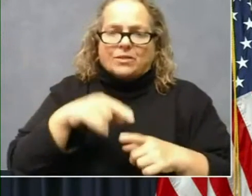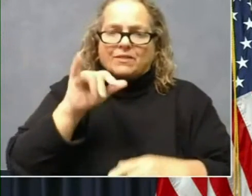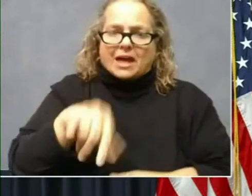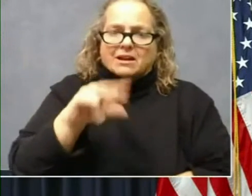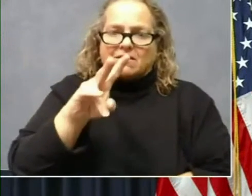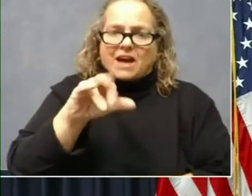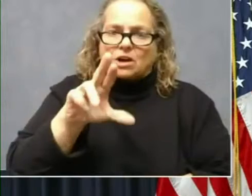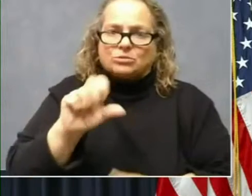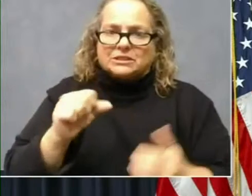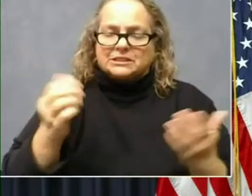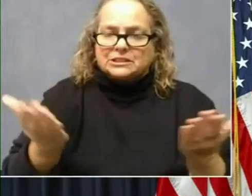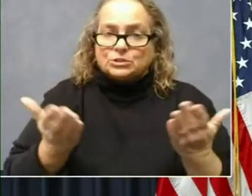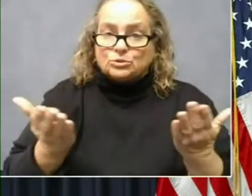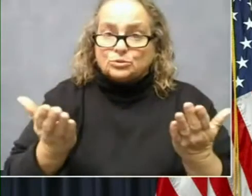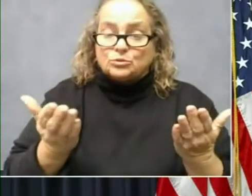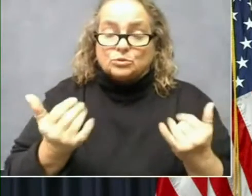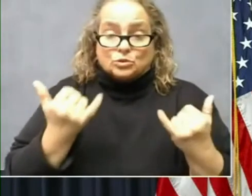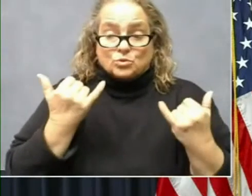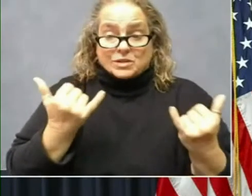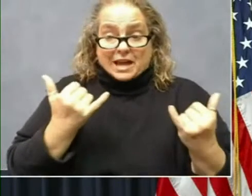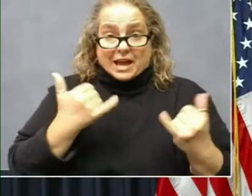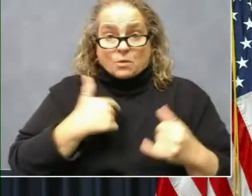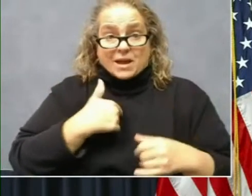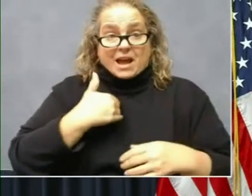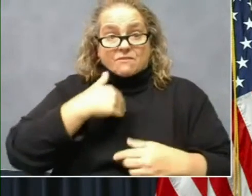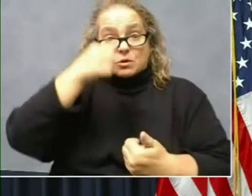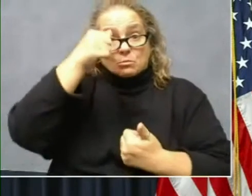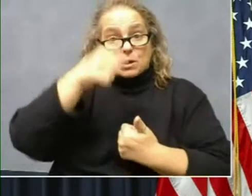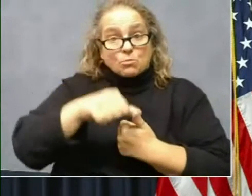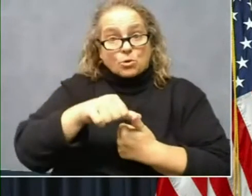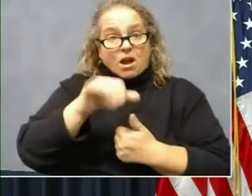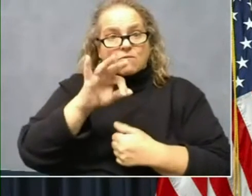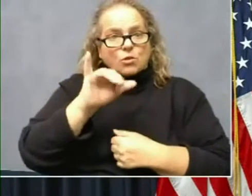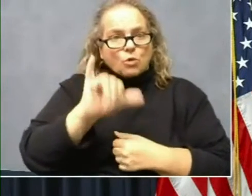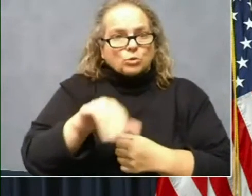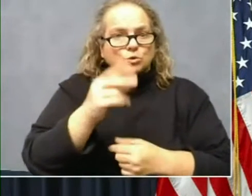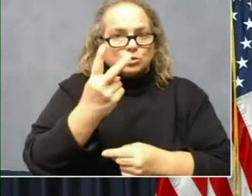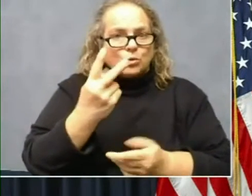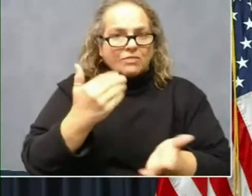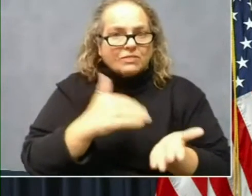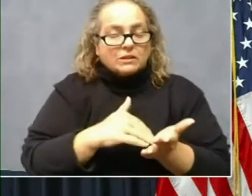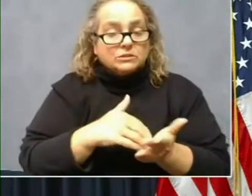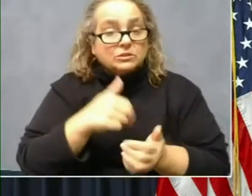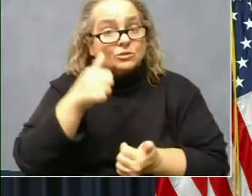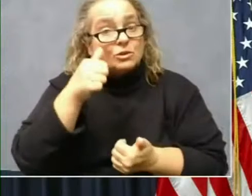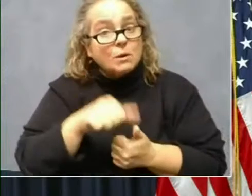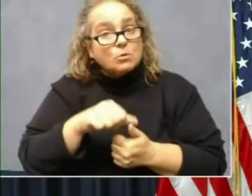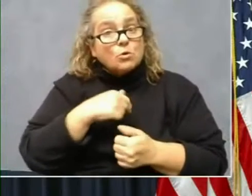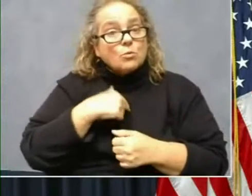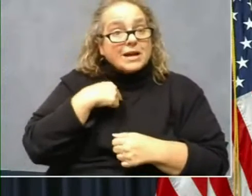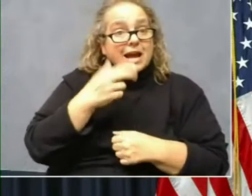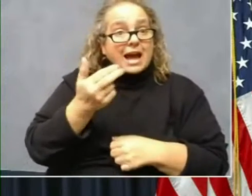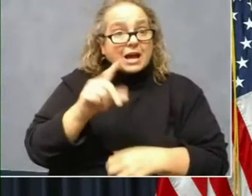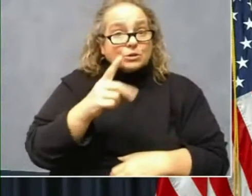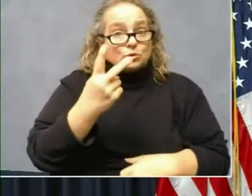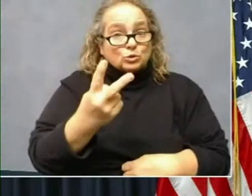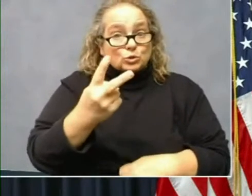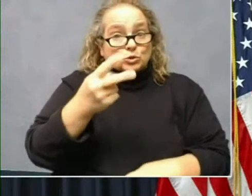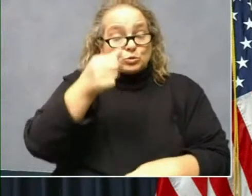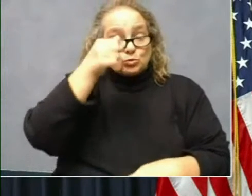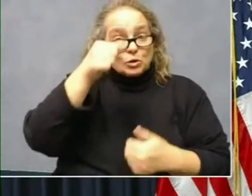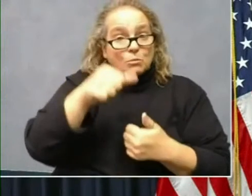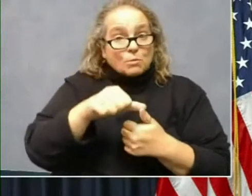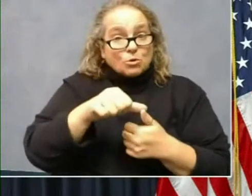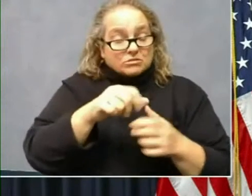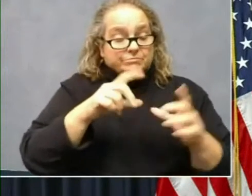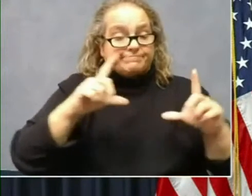remembrance of those 2,000. You may remember that we've held two remembrances during the course